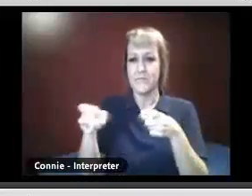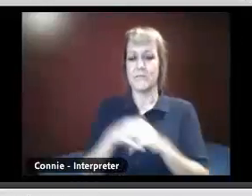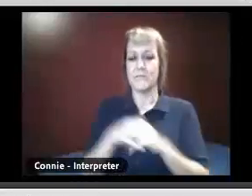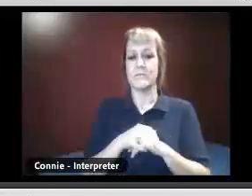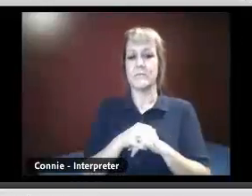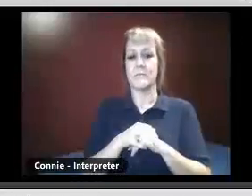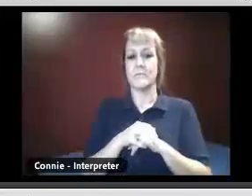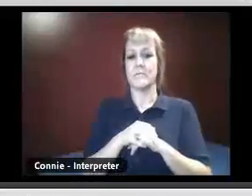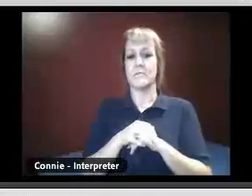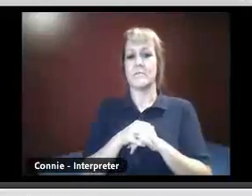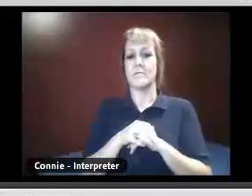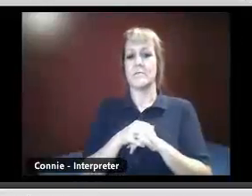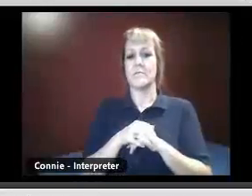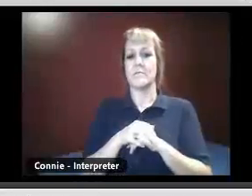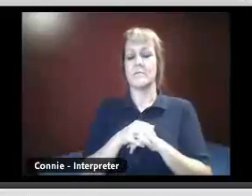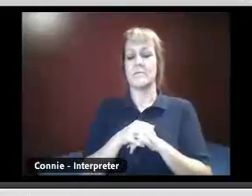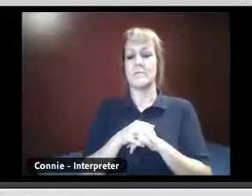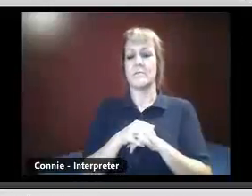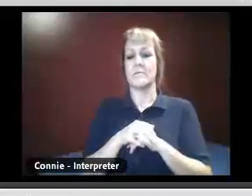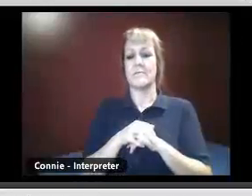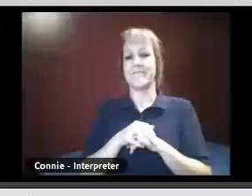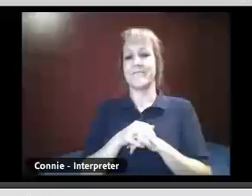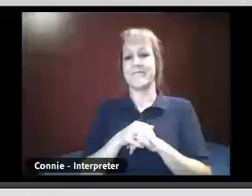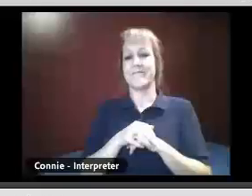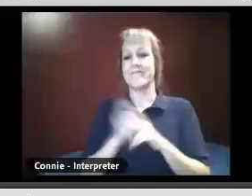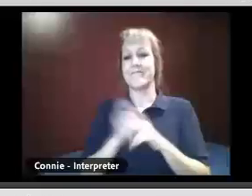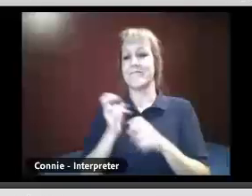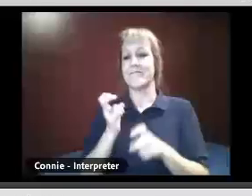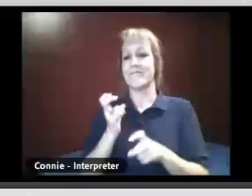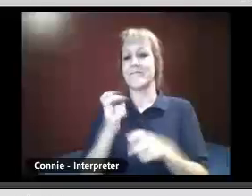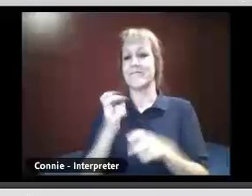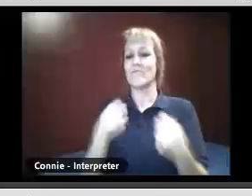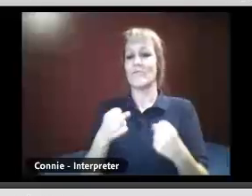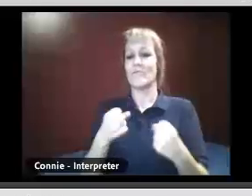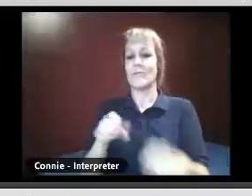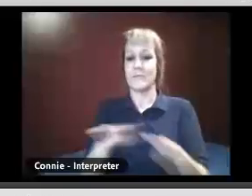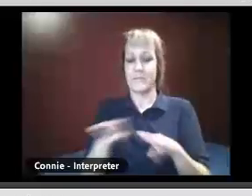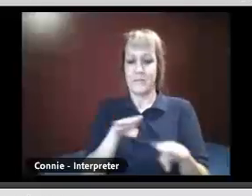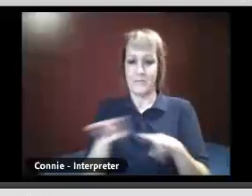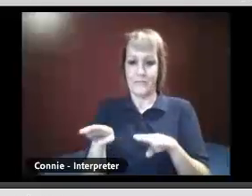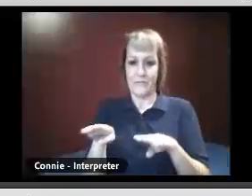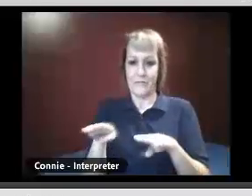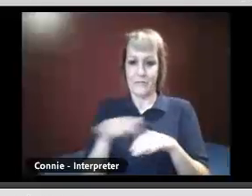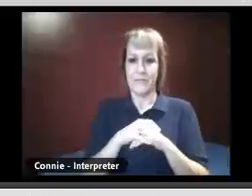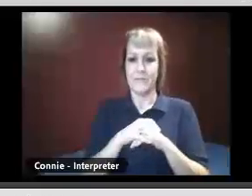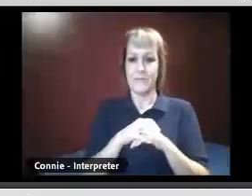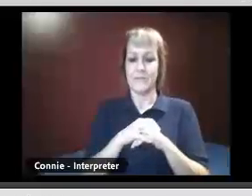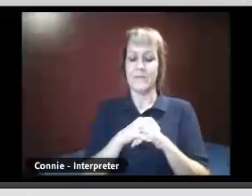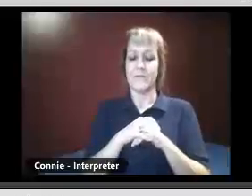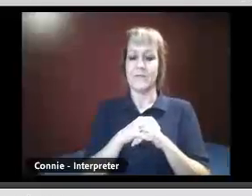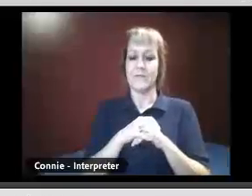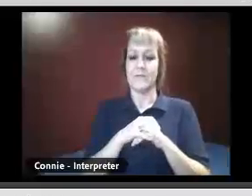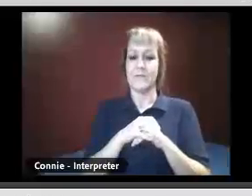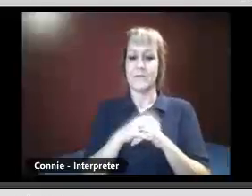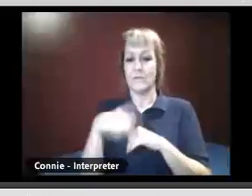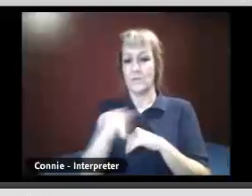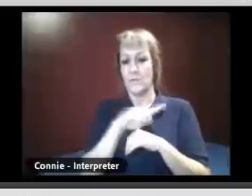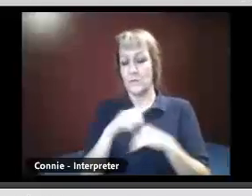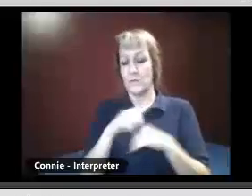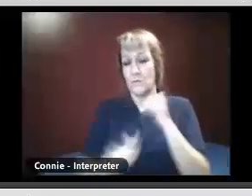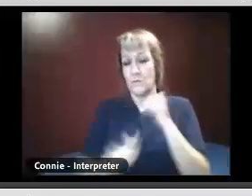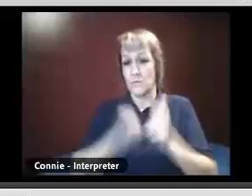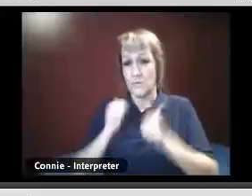is definitely a very, very strong behavior style. Because those who are aggressive